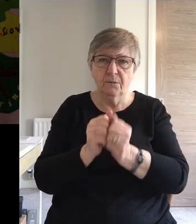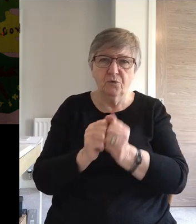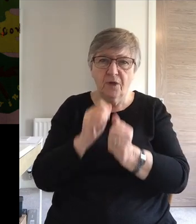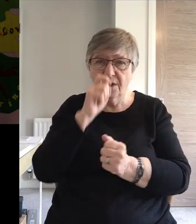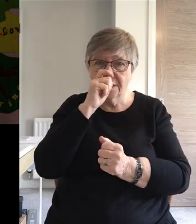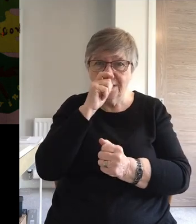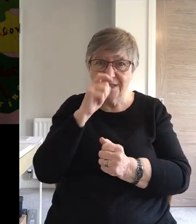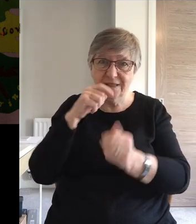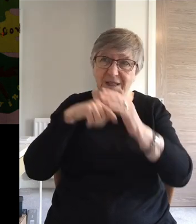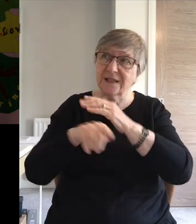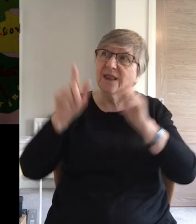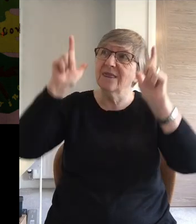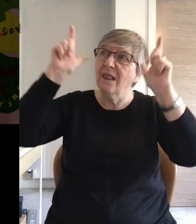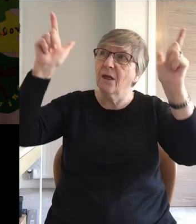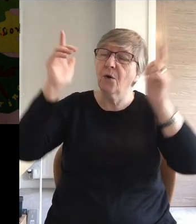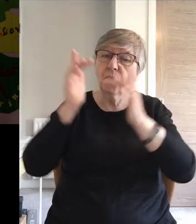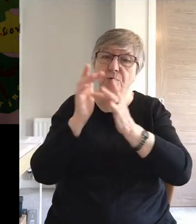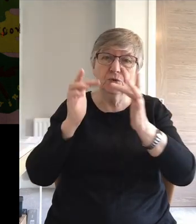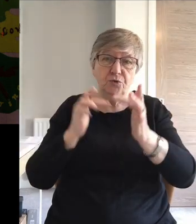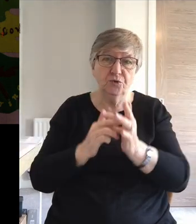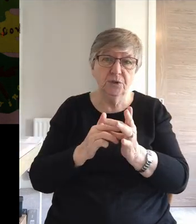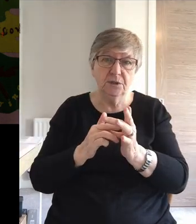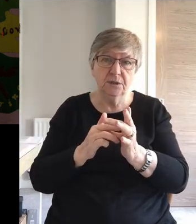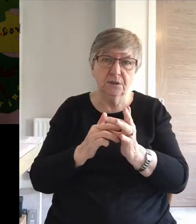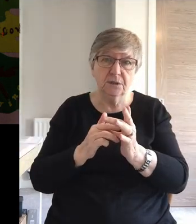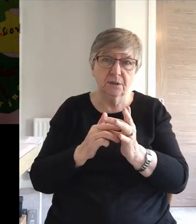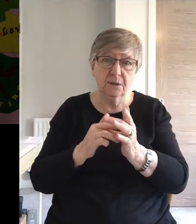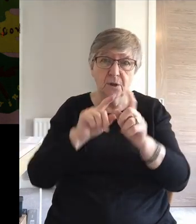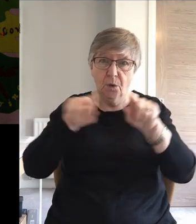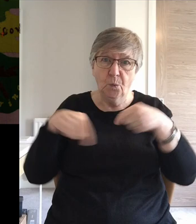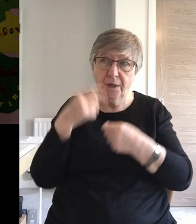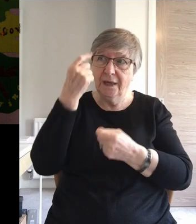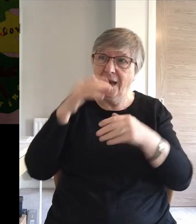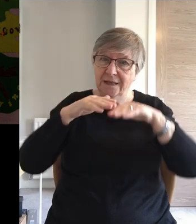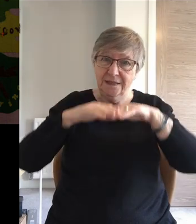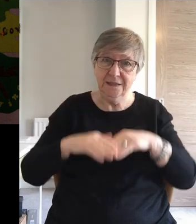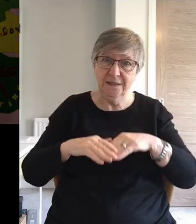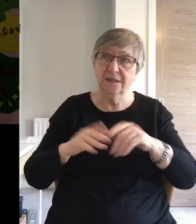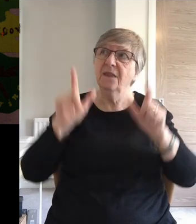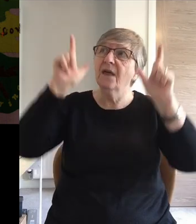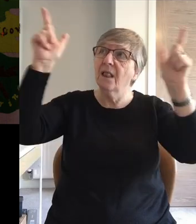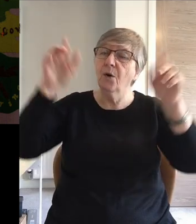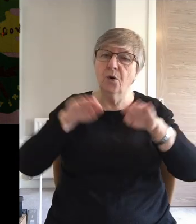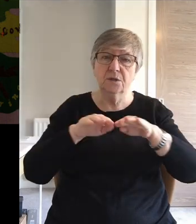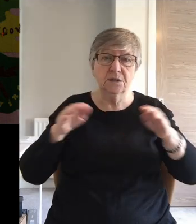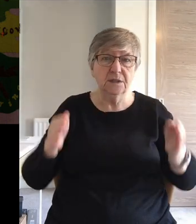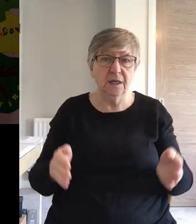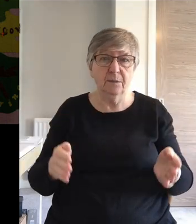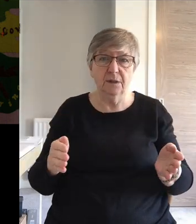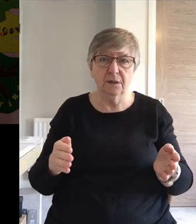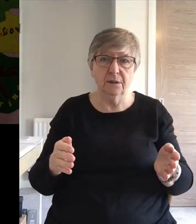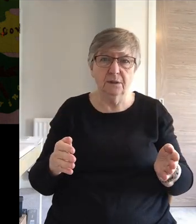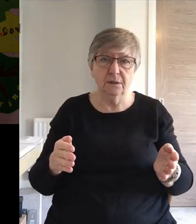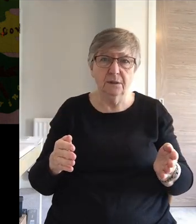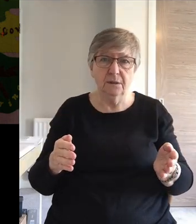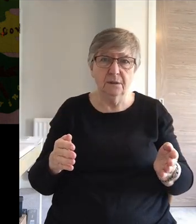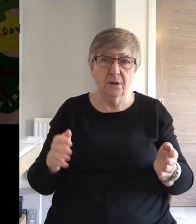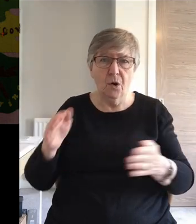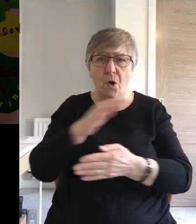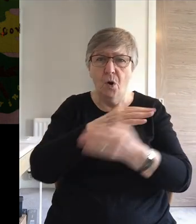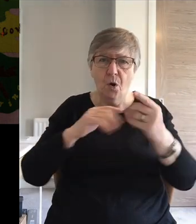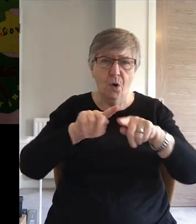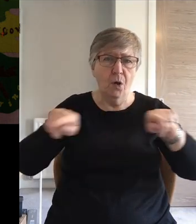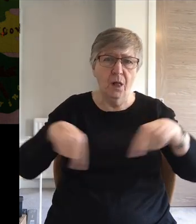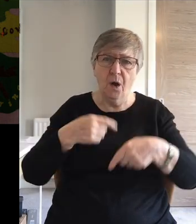but being brothers and sisters with the Lord Jesus, being seated at the family table, being having all our ultimate